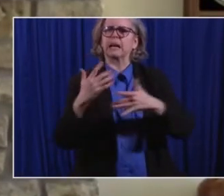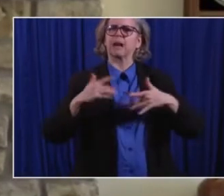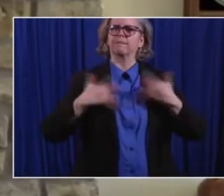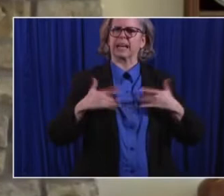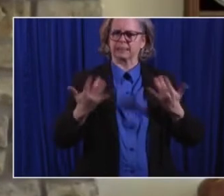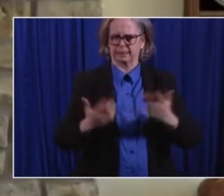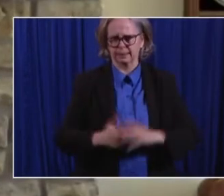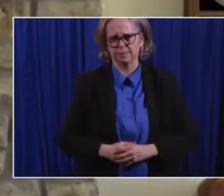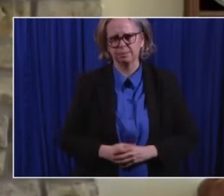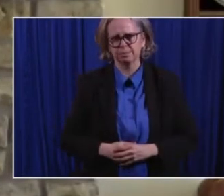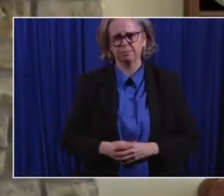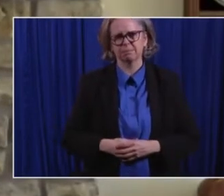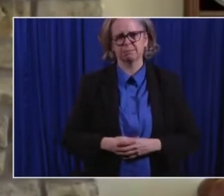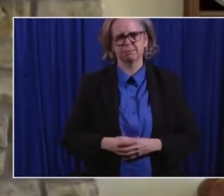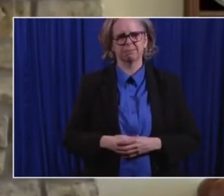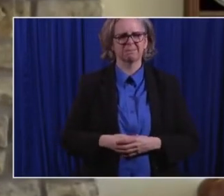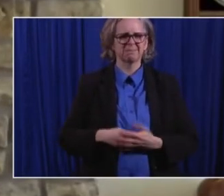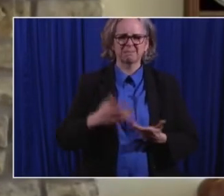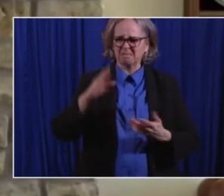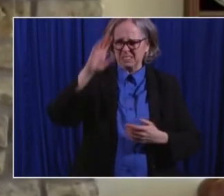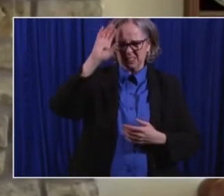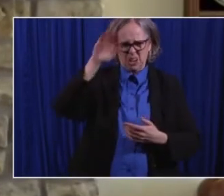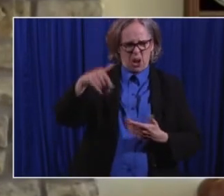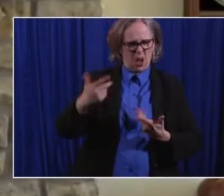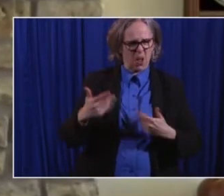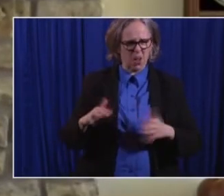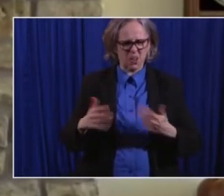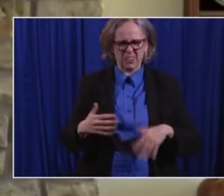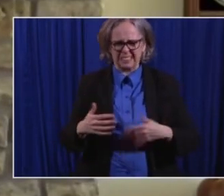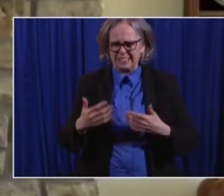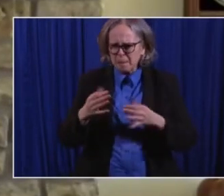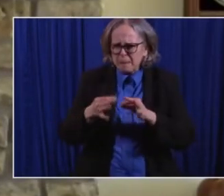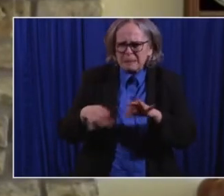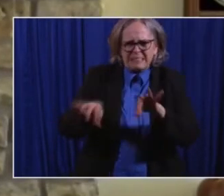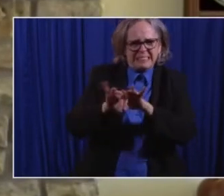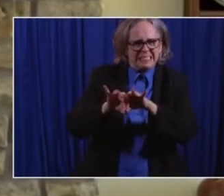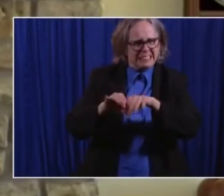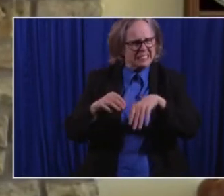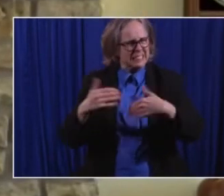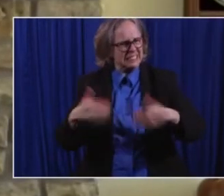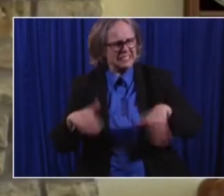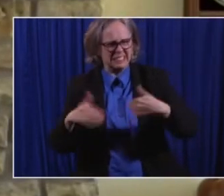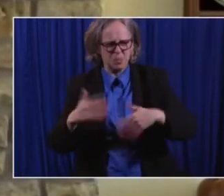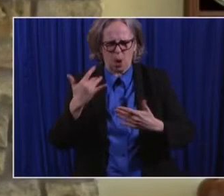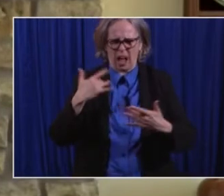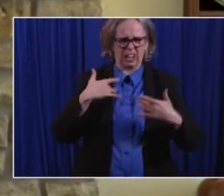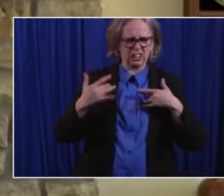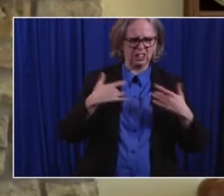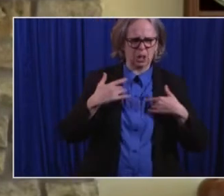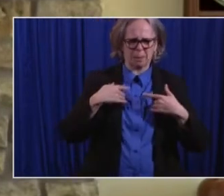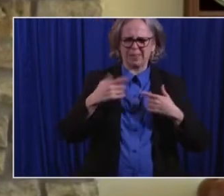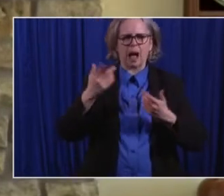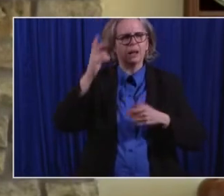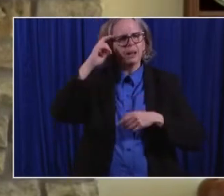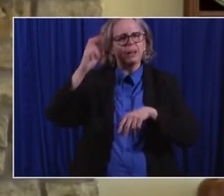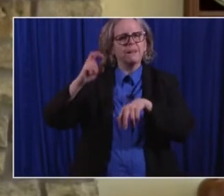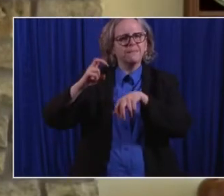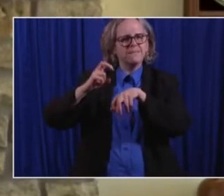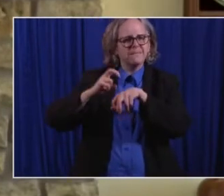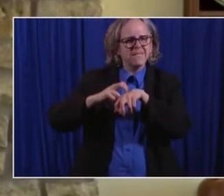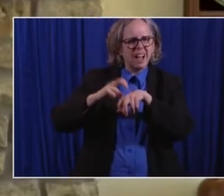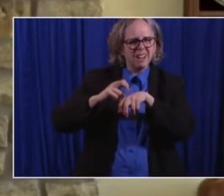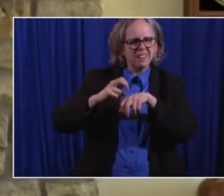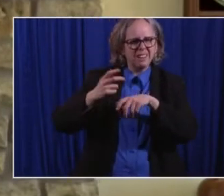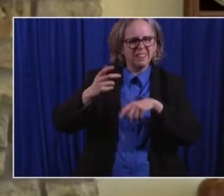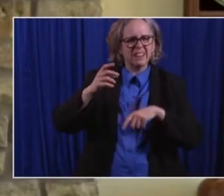we worry about the variant. That's the one kind of caveat to what I'm going to say. We don't know exactly